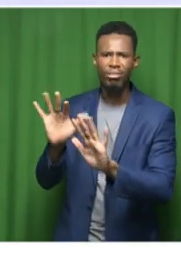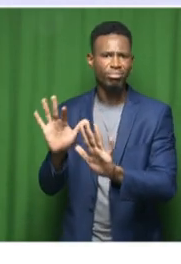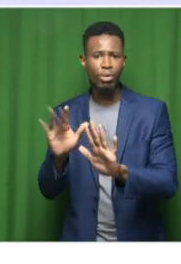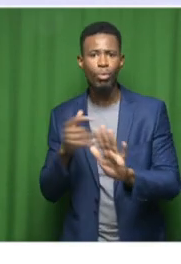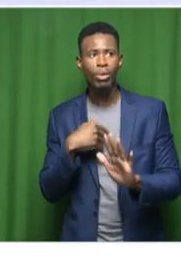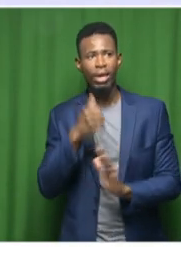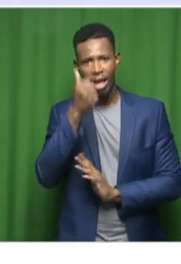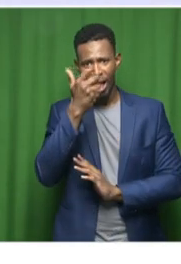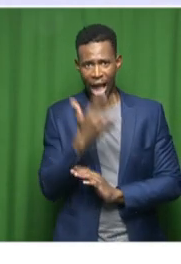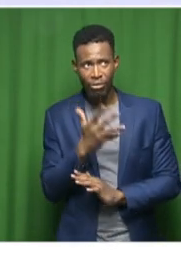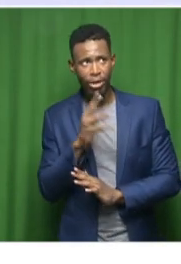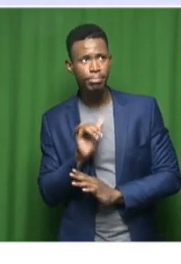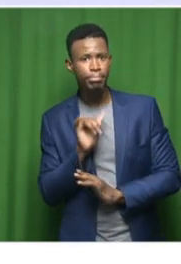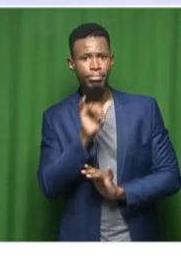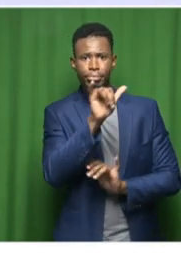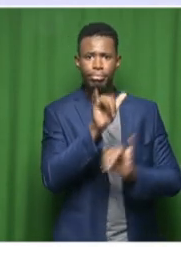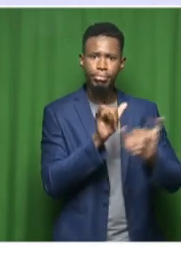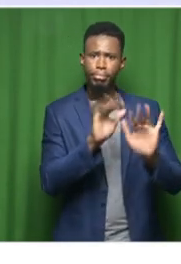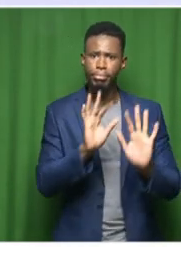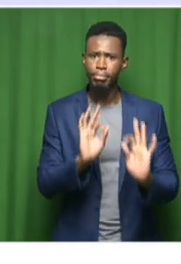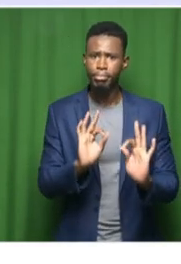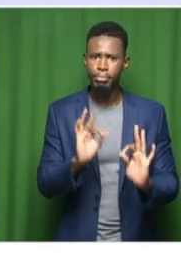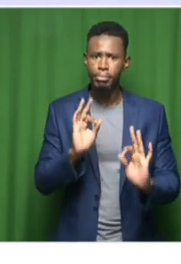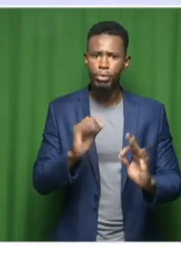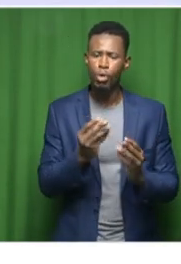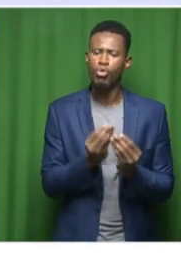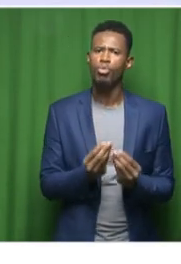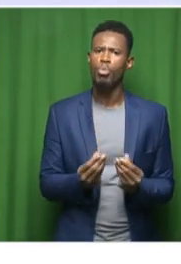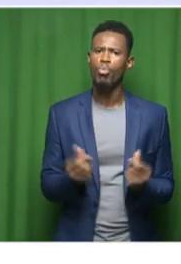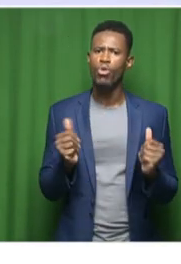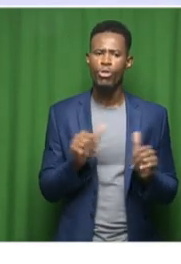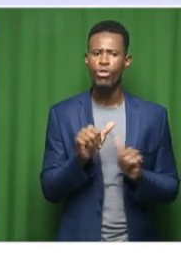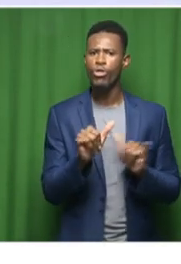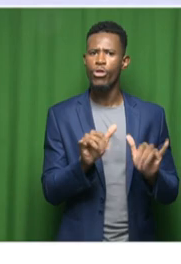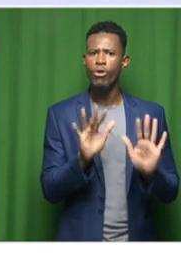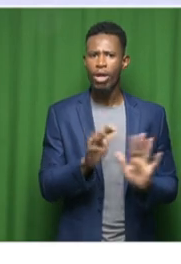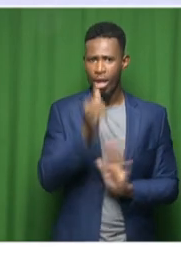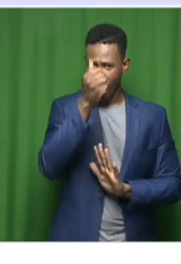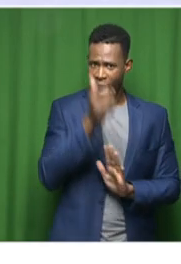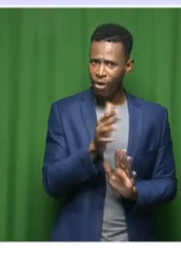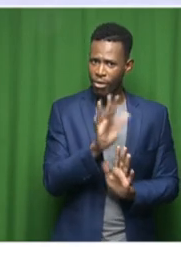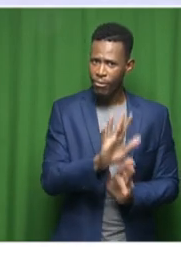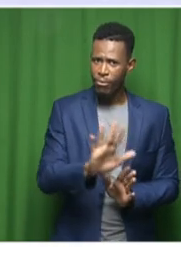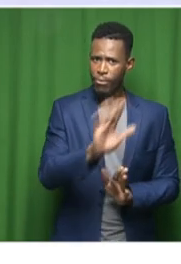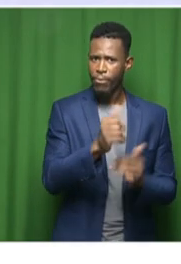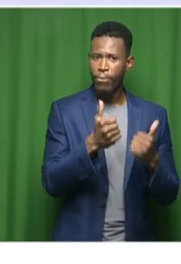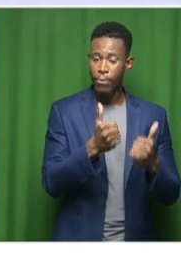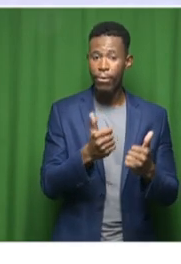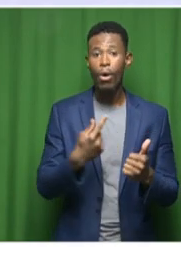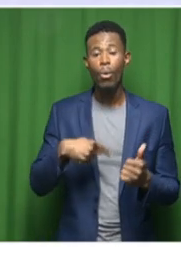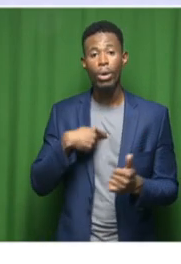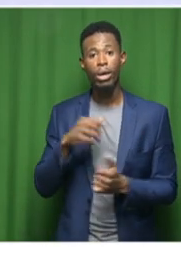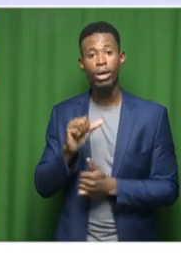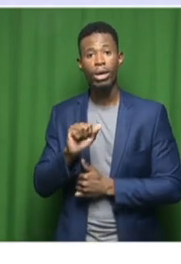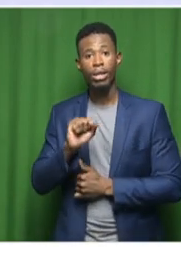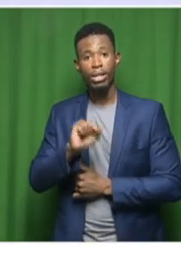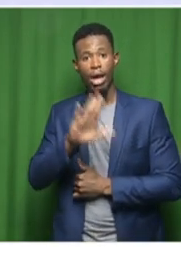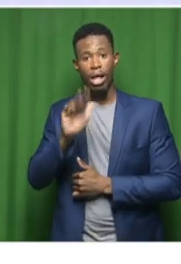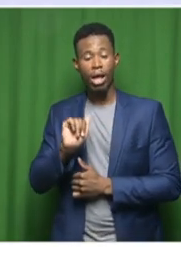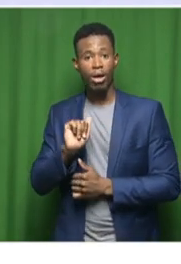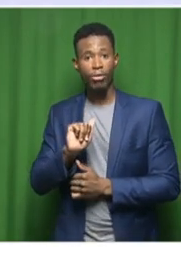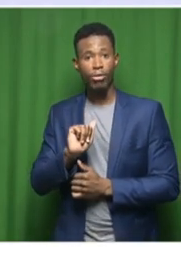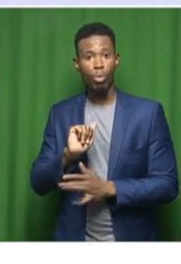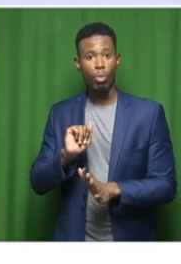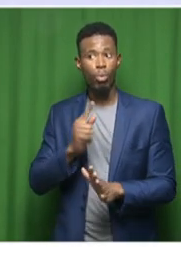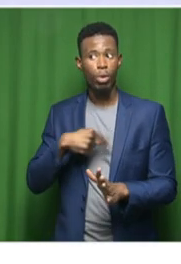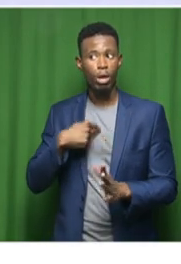through what we call Yumasukru decision, which also as South Africa, we are embarking and participating in the project, yes, of ensuring